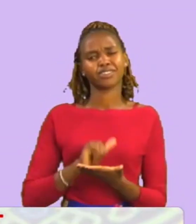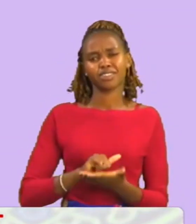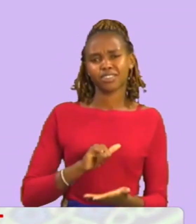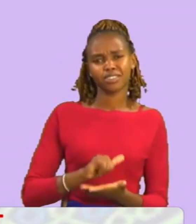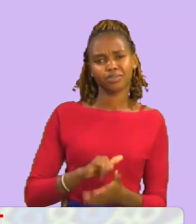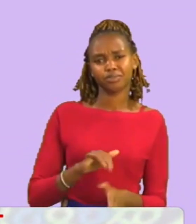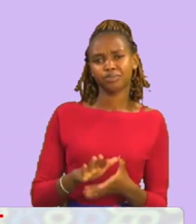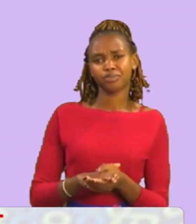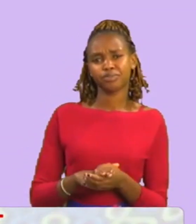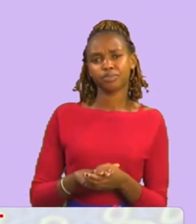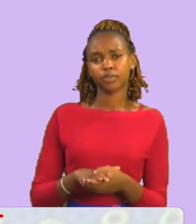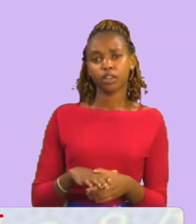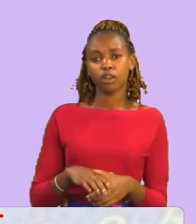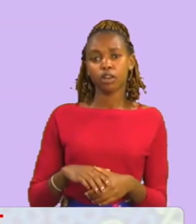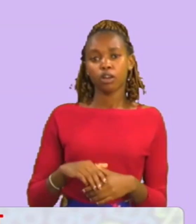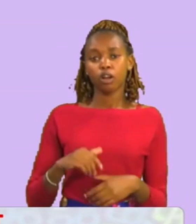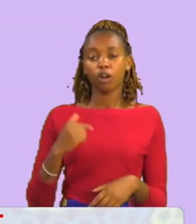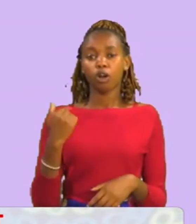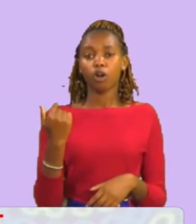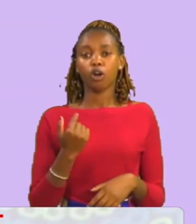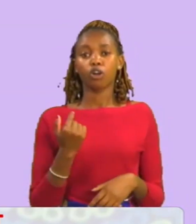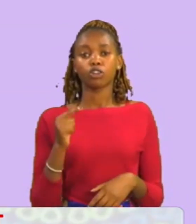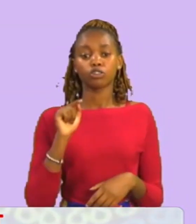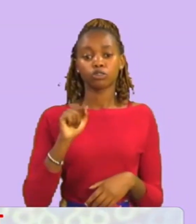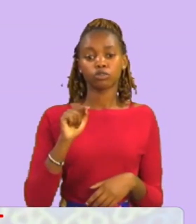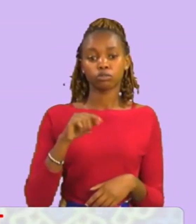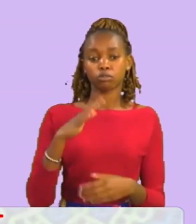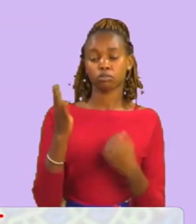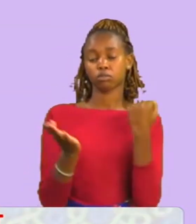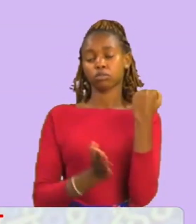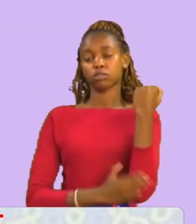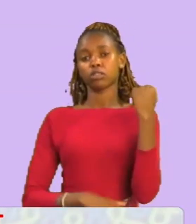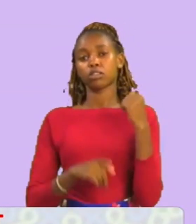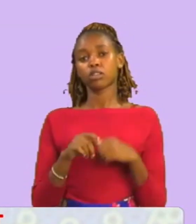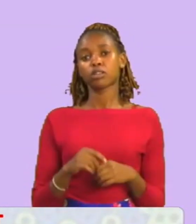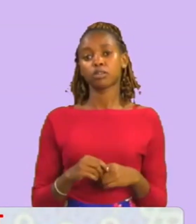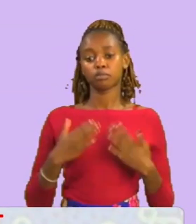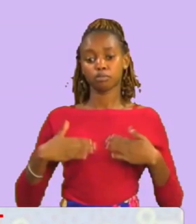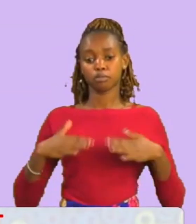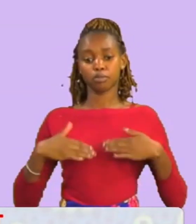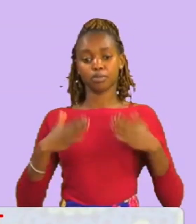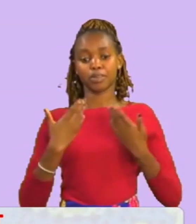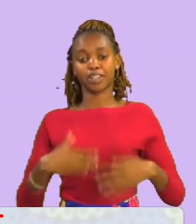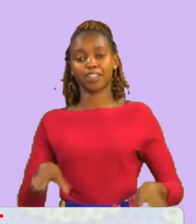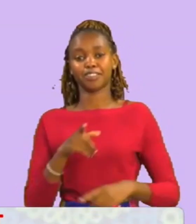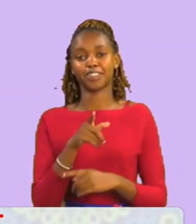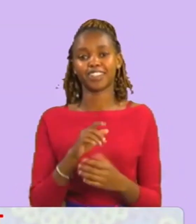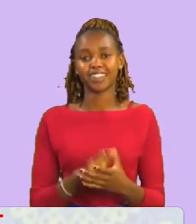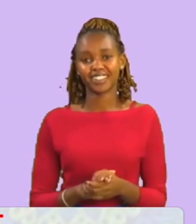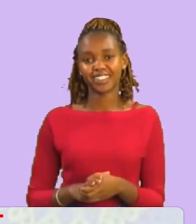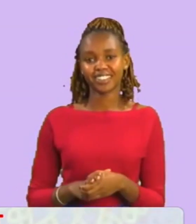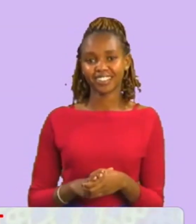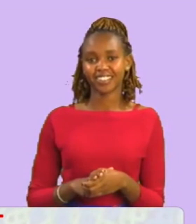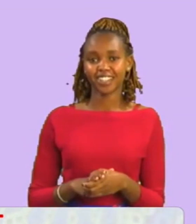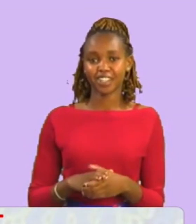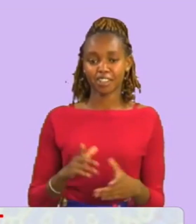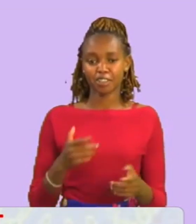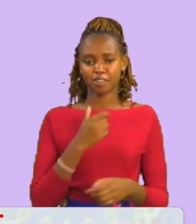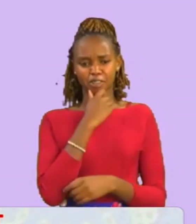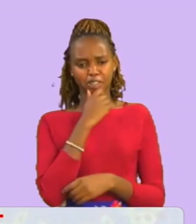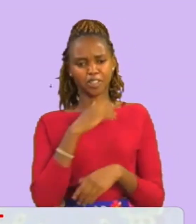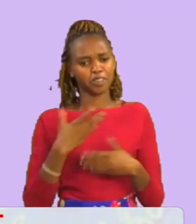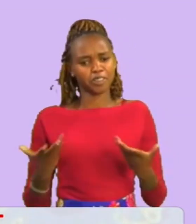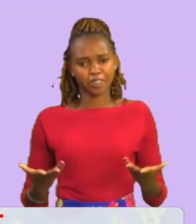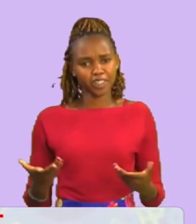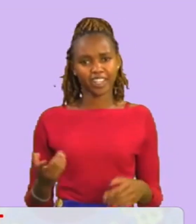And sometimes inakuwa ni wewe pia wewe ndio uko toxic. Wewe ndio unaachwa. People are cutting you off. Unashanga nini wewe? Watu wanaenda